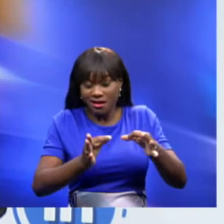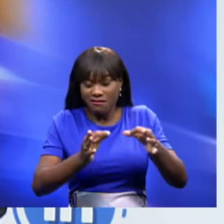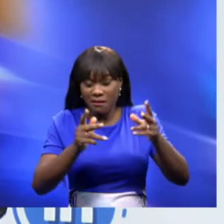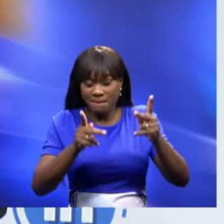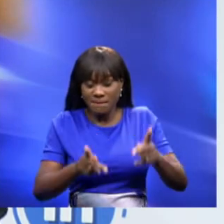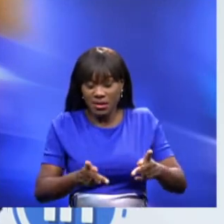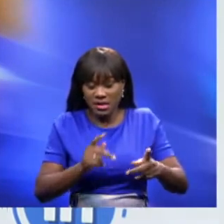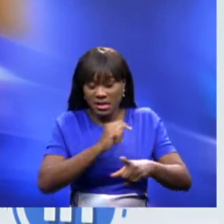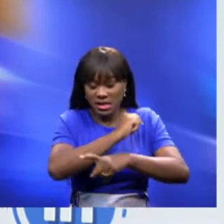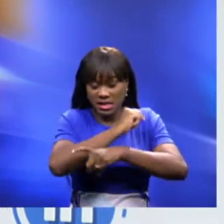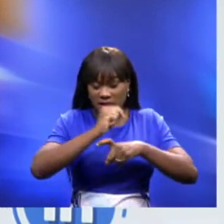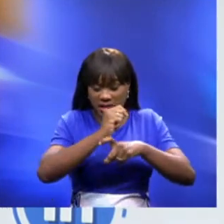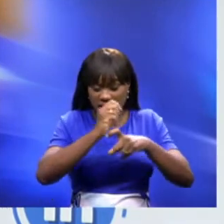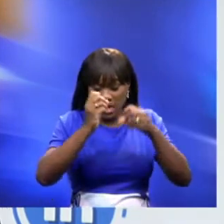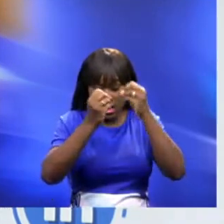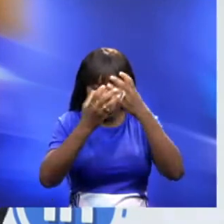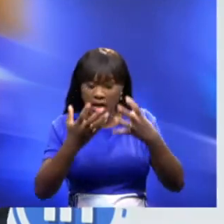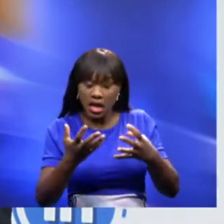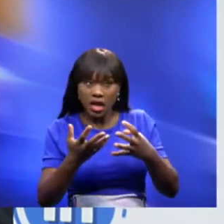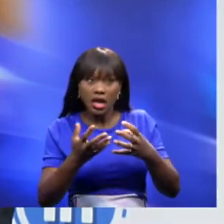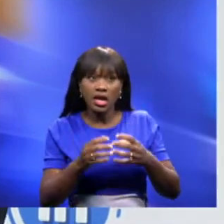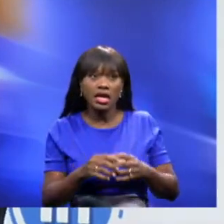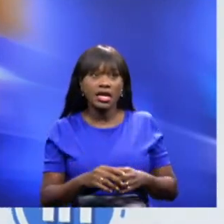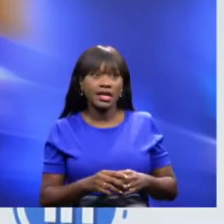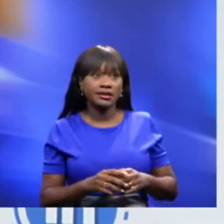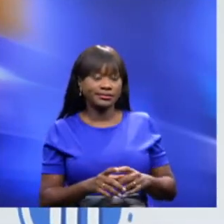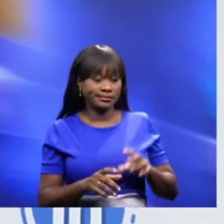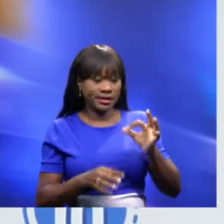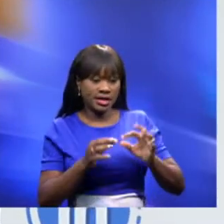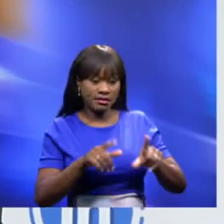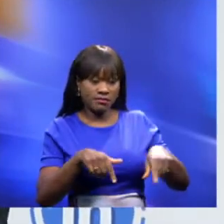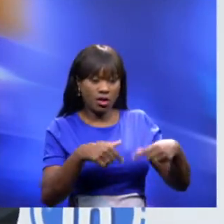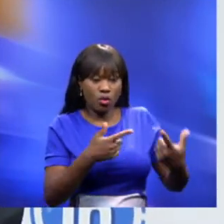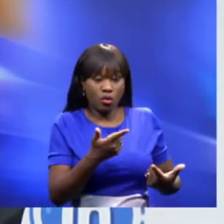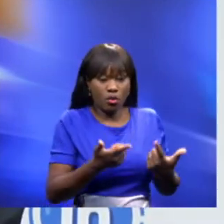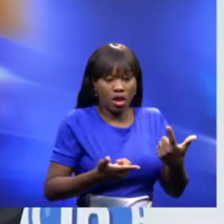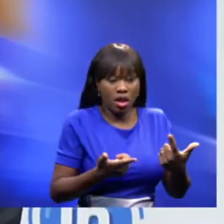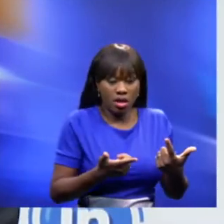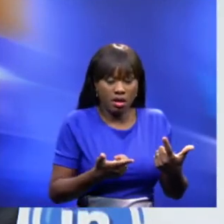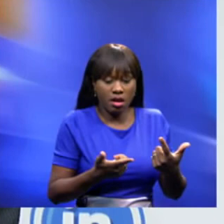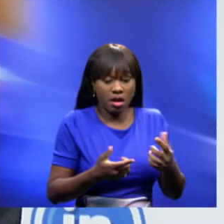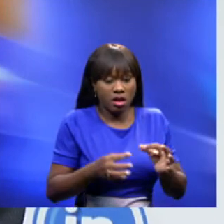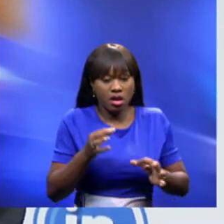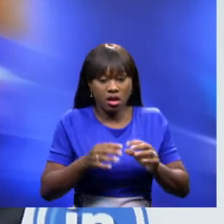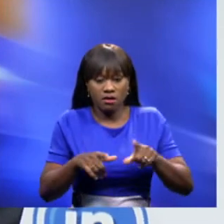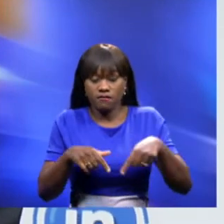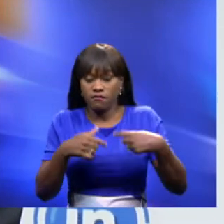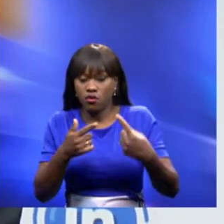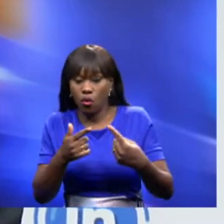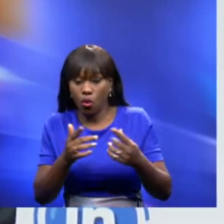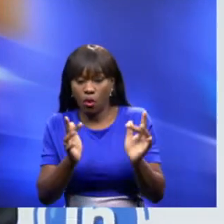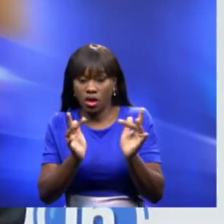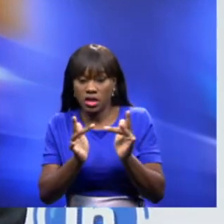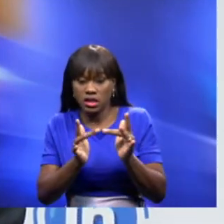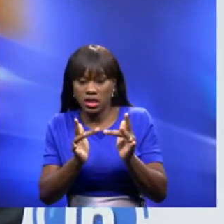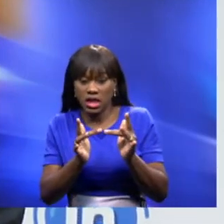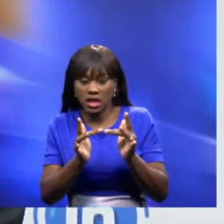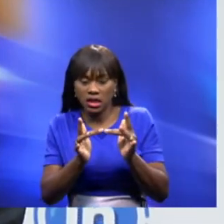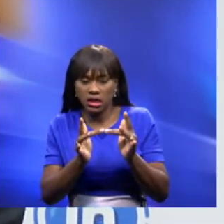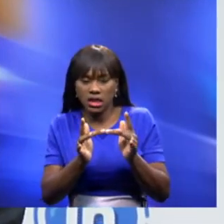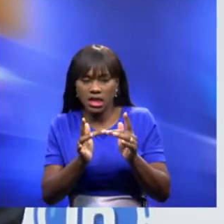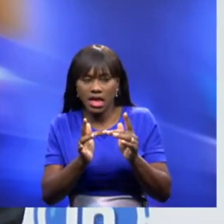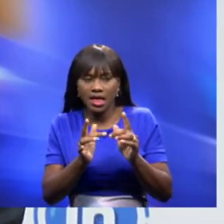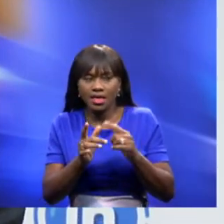like to go here, it could affect that. You like to go online, it could affect that. And you start to bring it from that context, you find people will